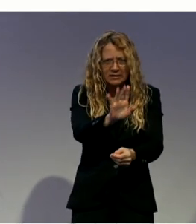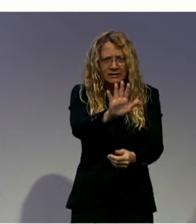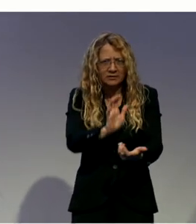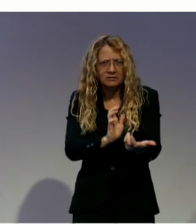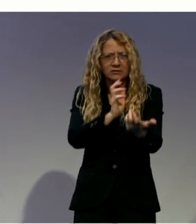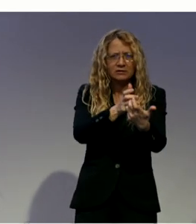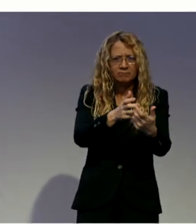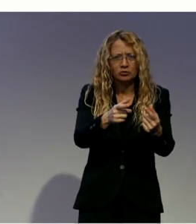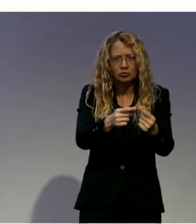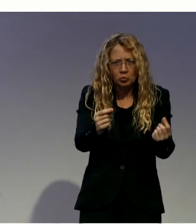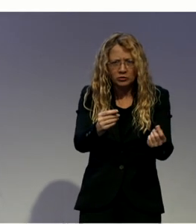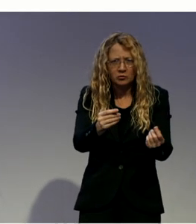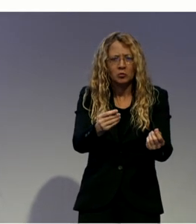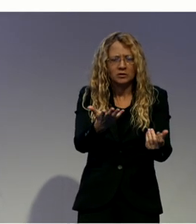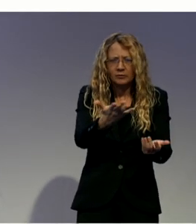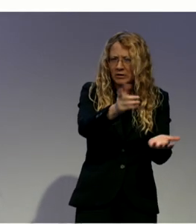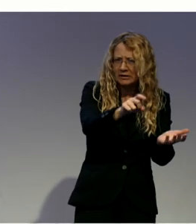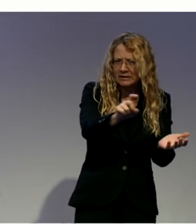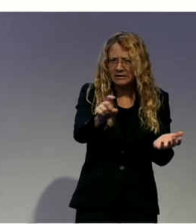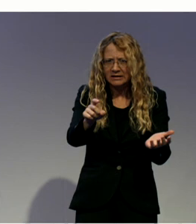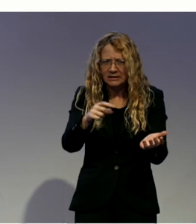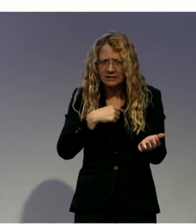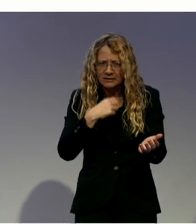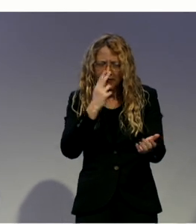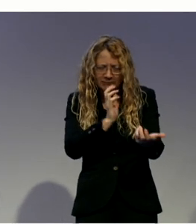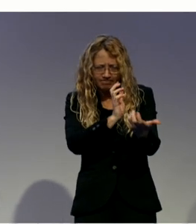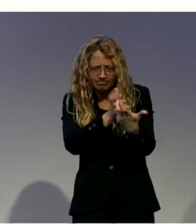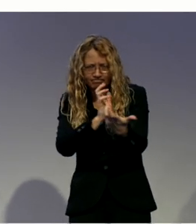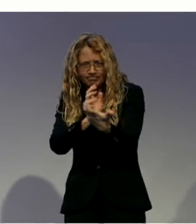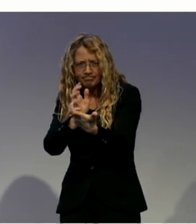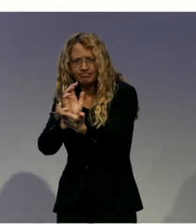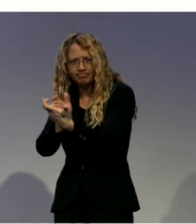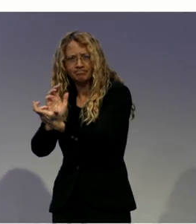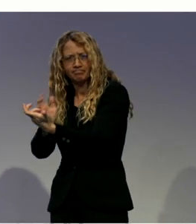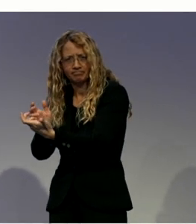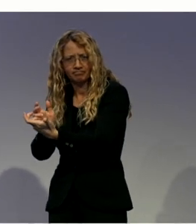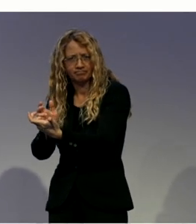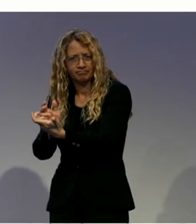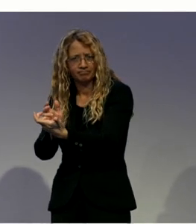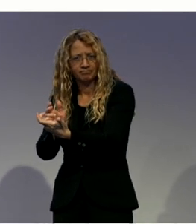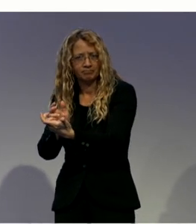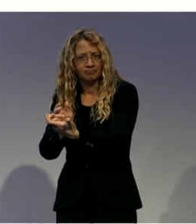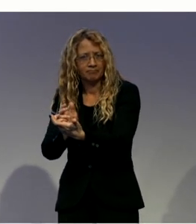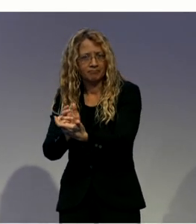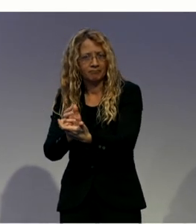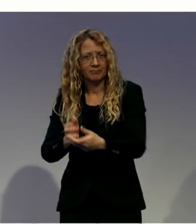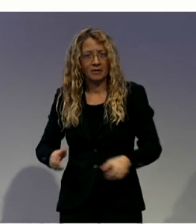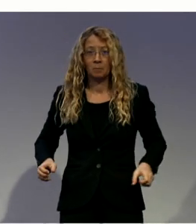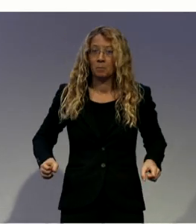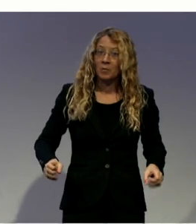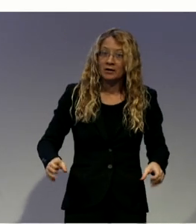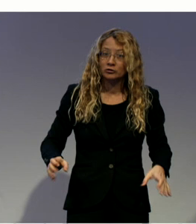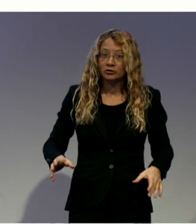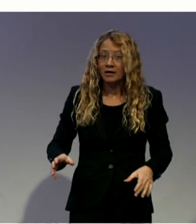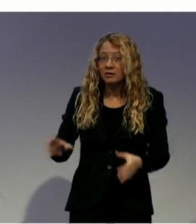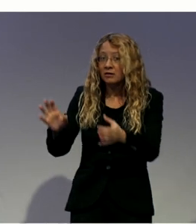we see what this person needs, and we allocate this wheelchair user to the project necessary for him. So